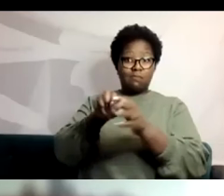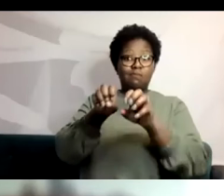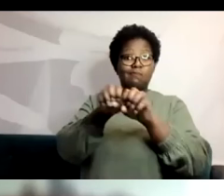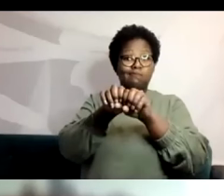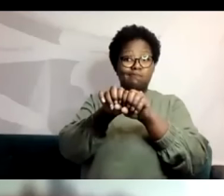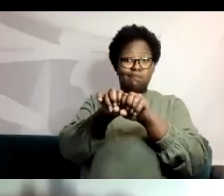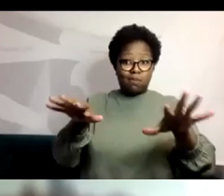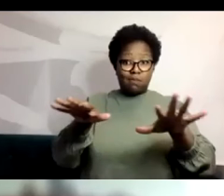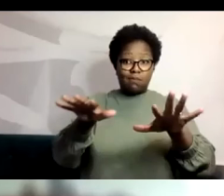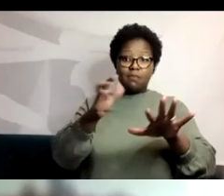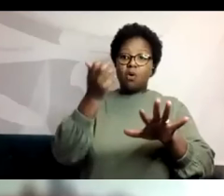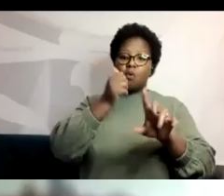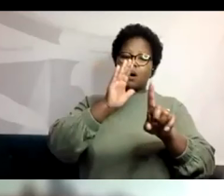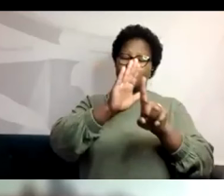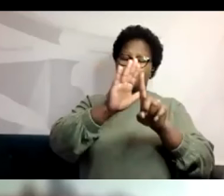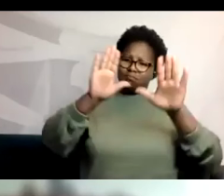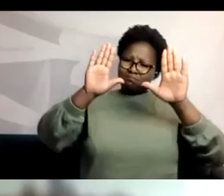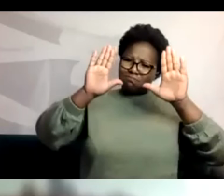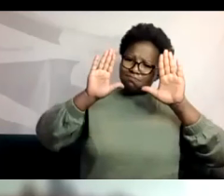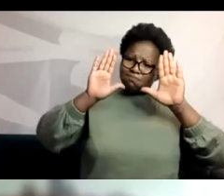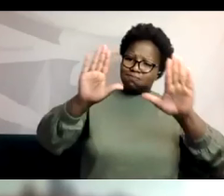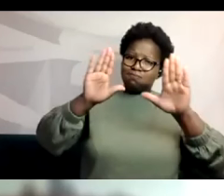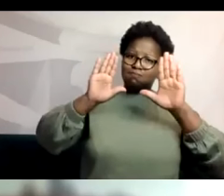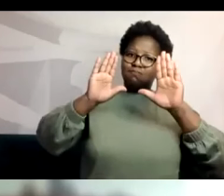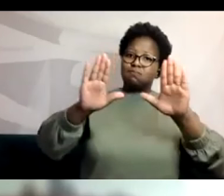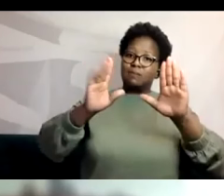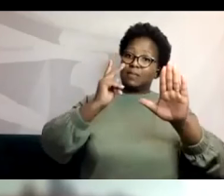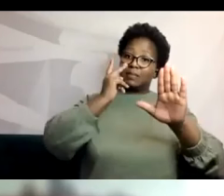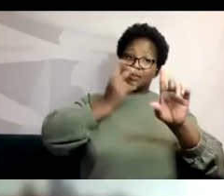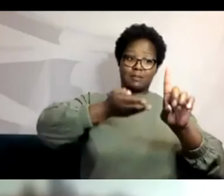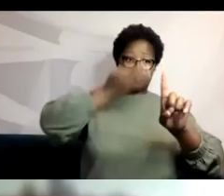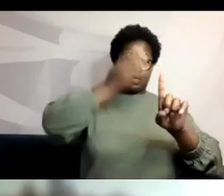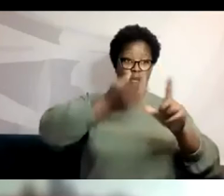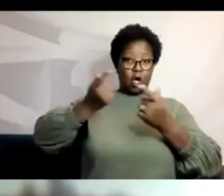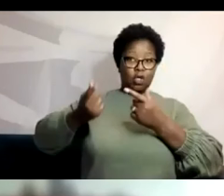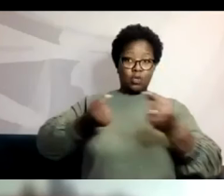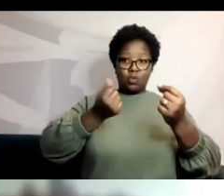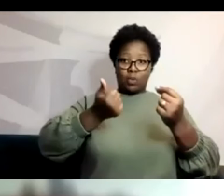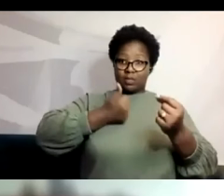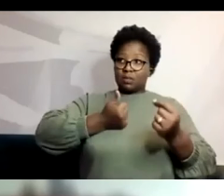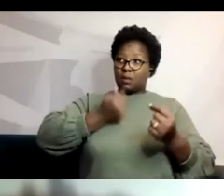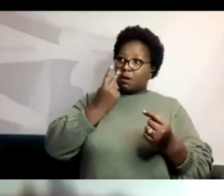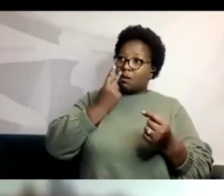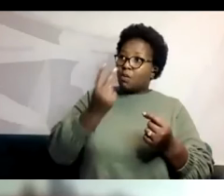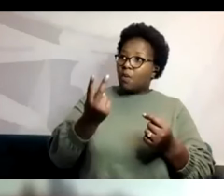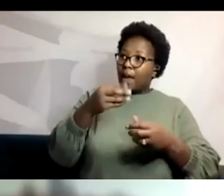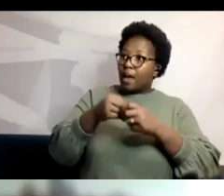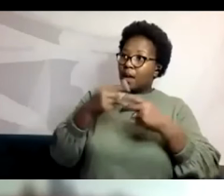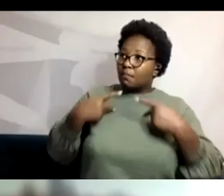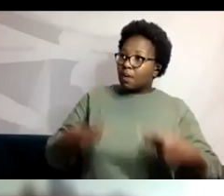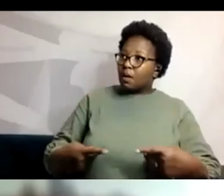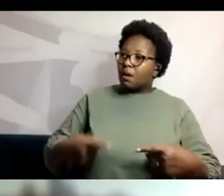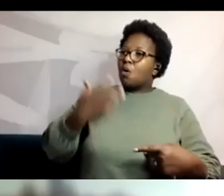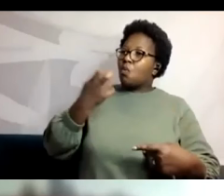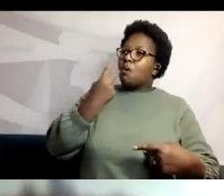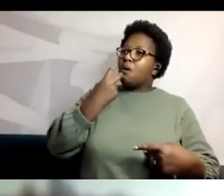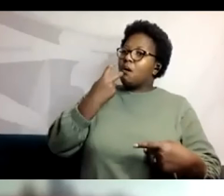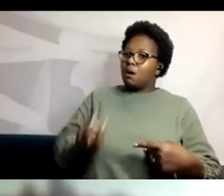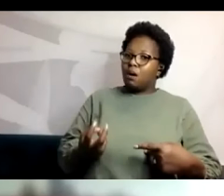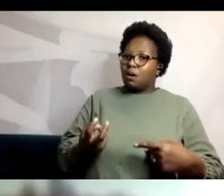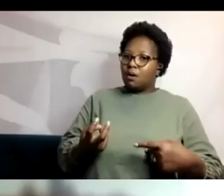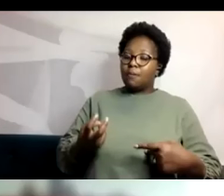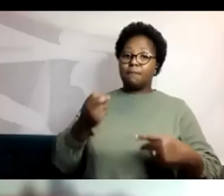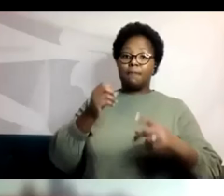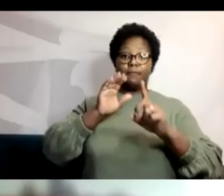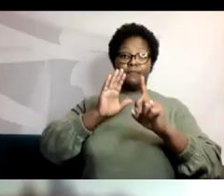phenomenal to actually watch in person as she uses this form of technology. You may notice that on